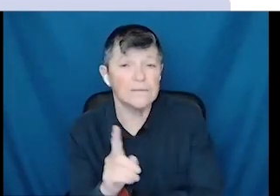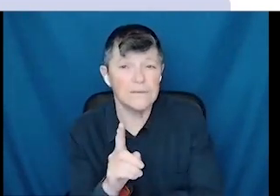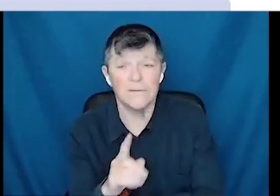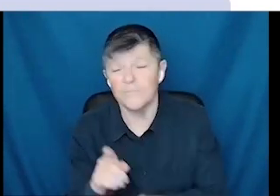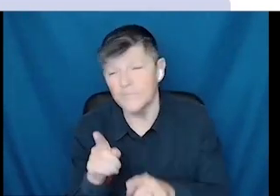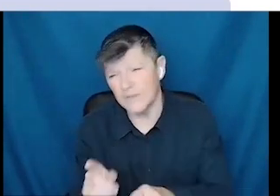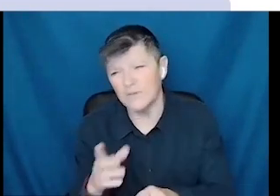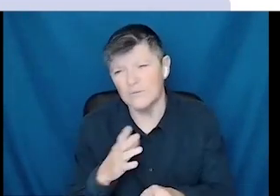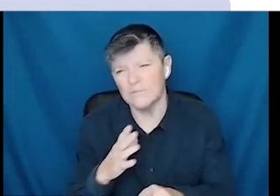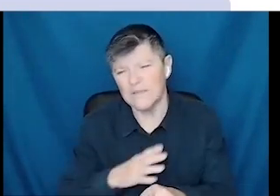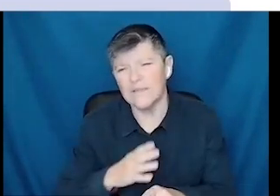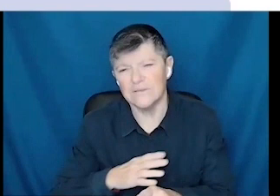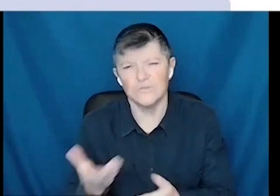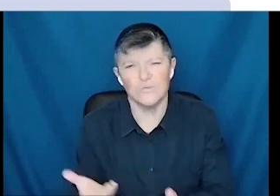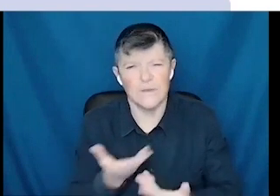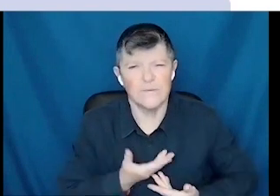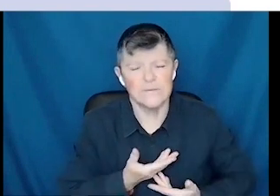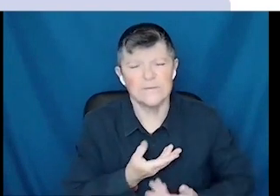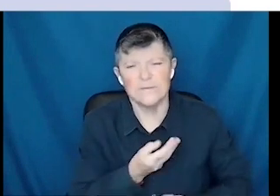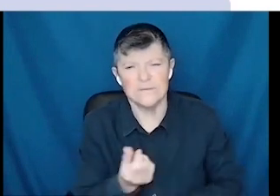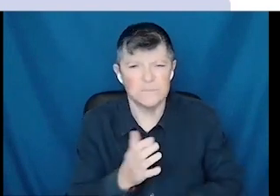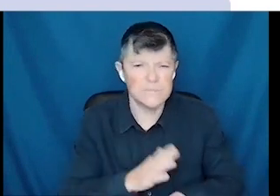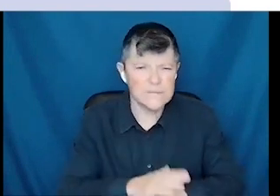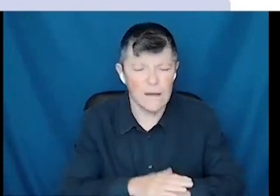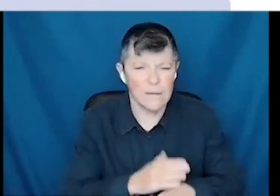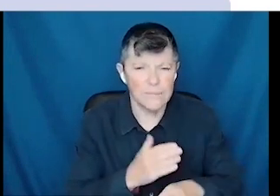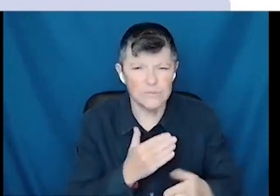give us a bit of time.